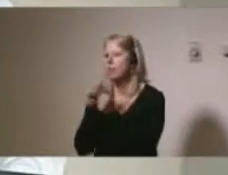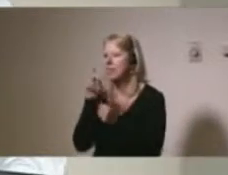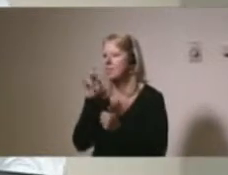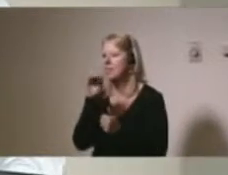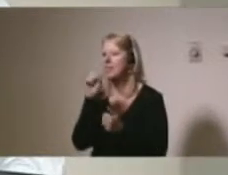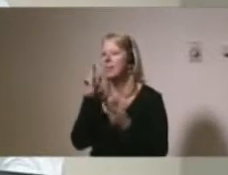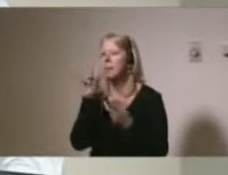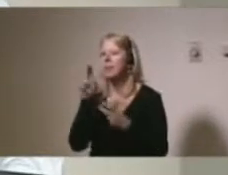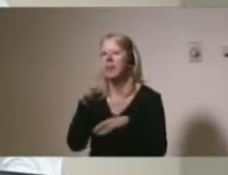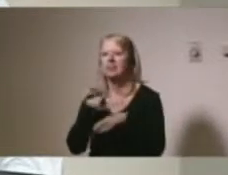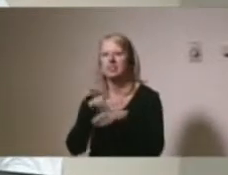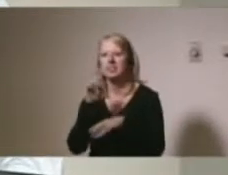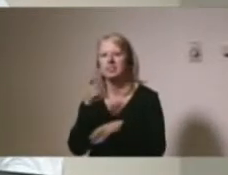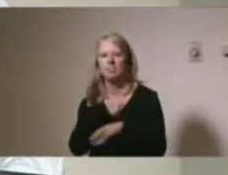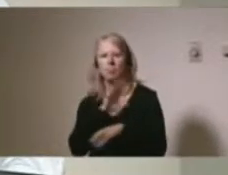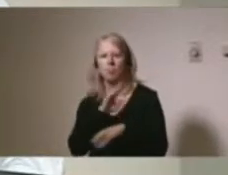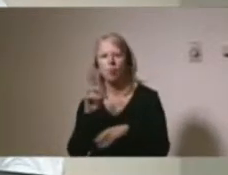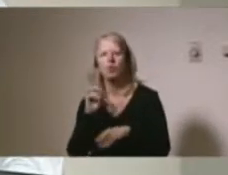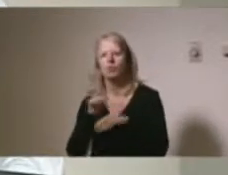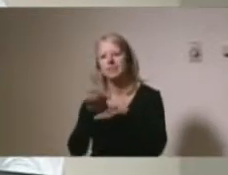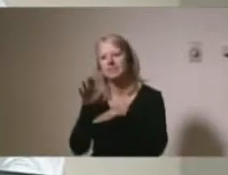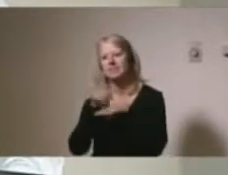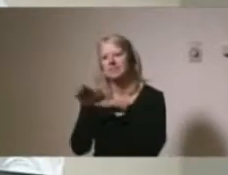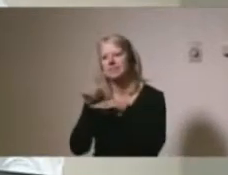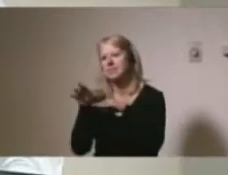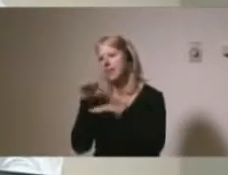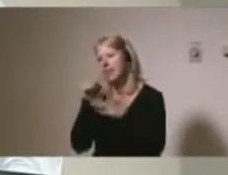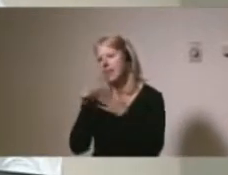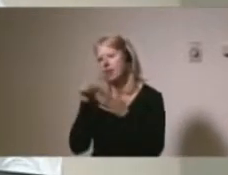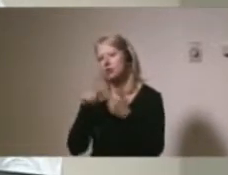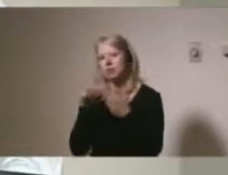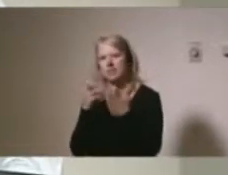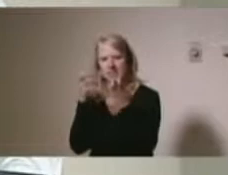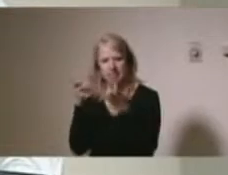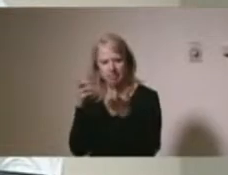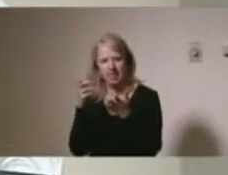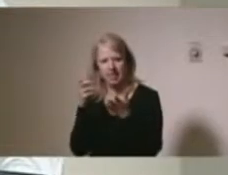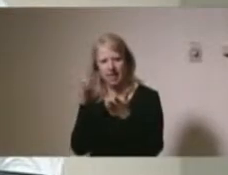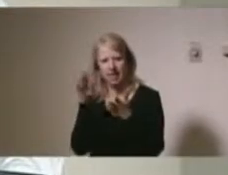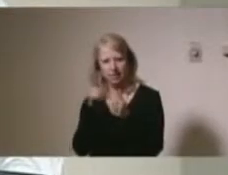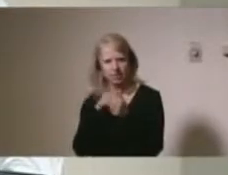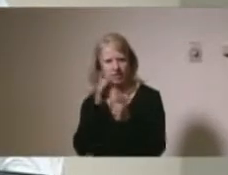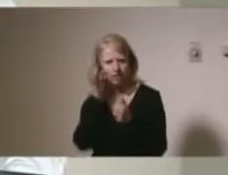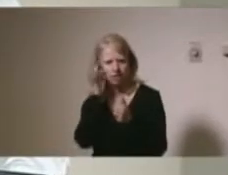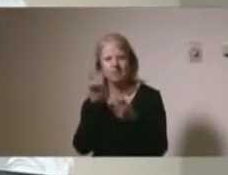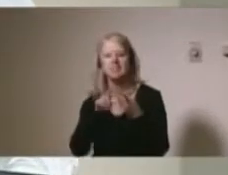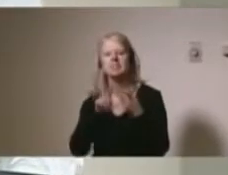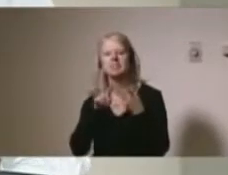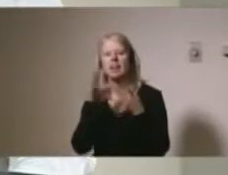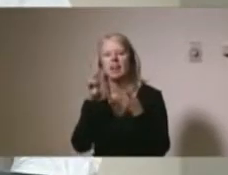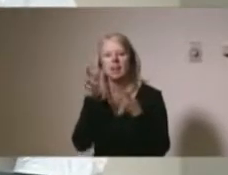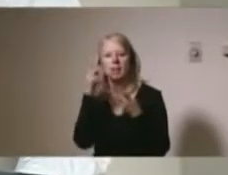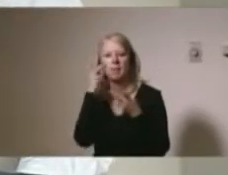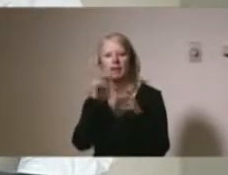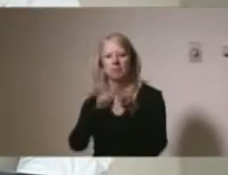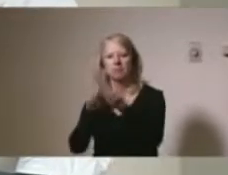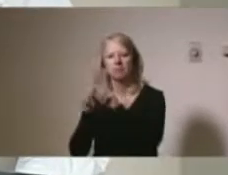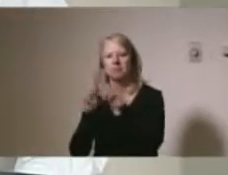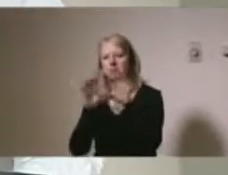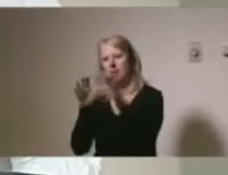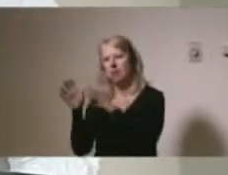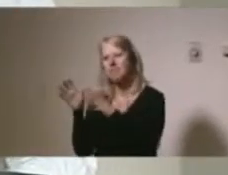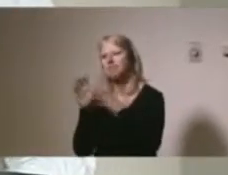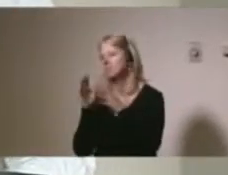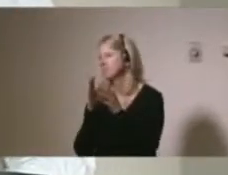the National Executive Board, we sent letters to the Assembly of First Nations and the political parties, asking them not to be